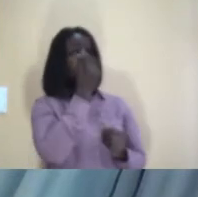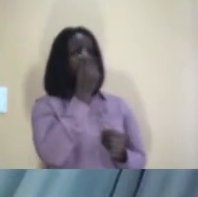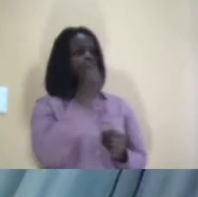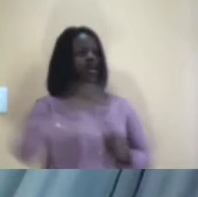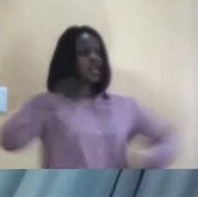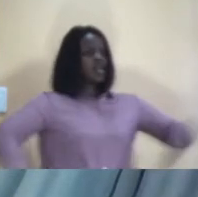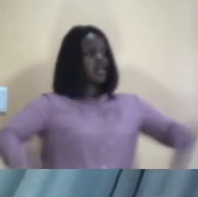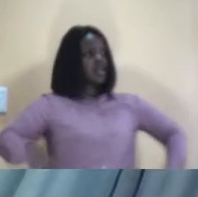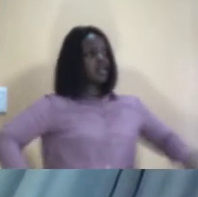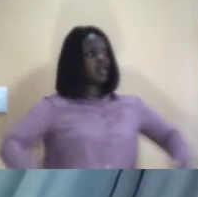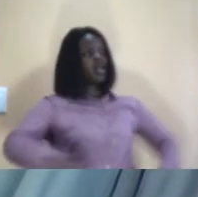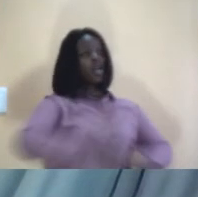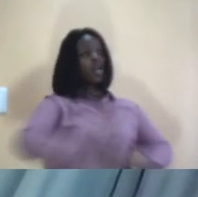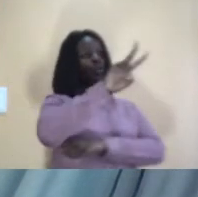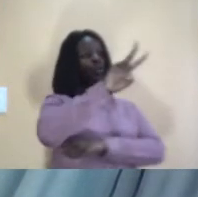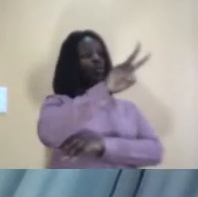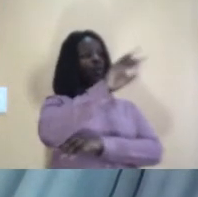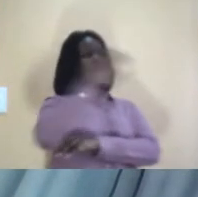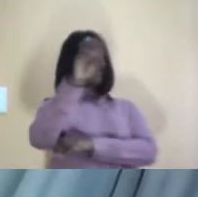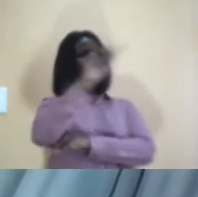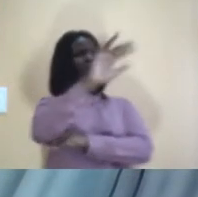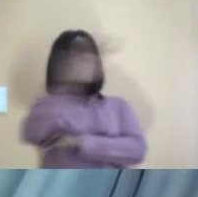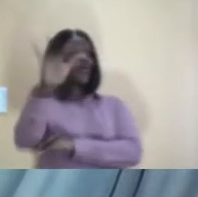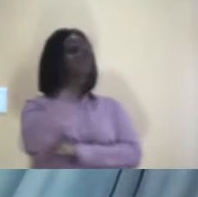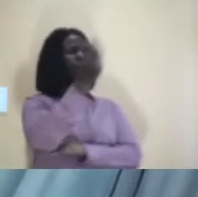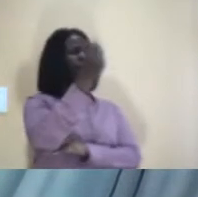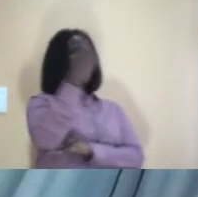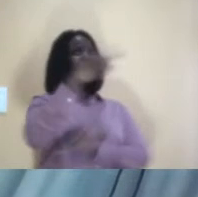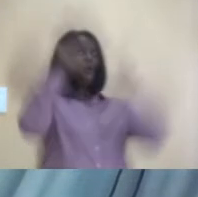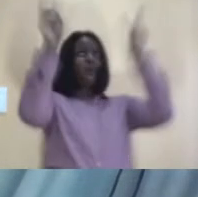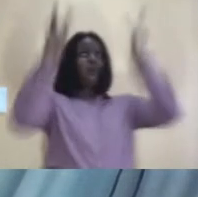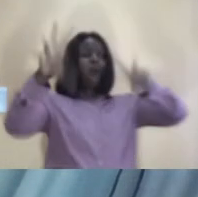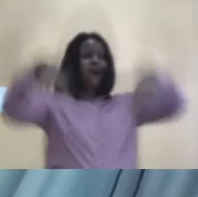200 million of drought relief fund, which was